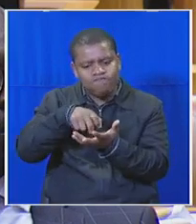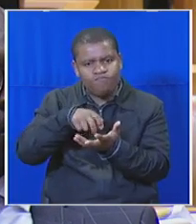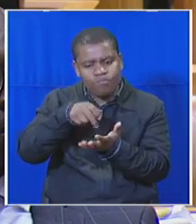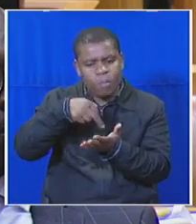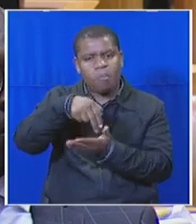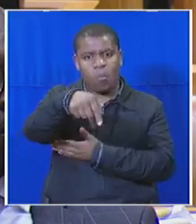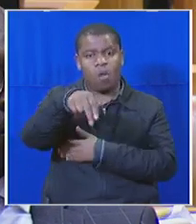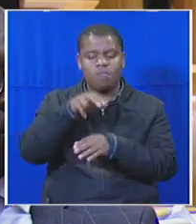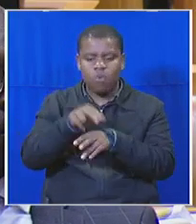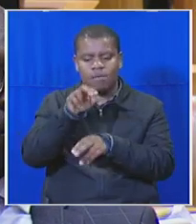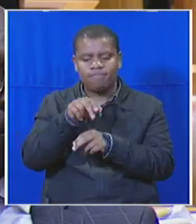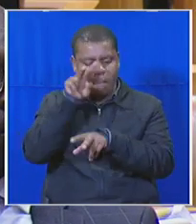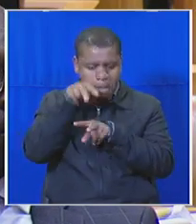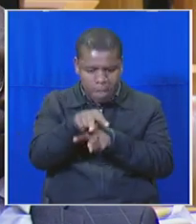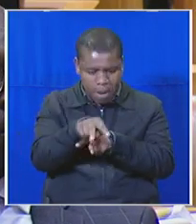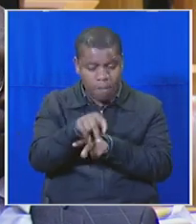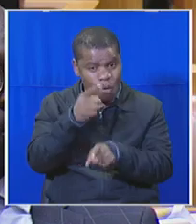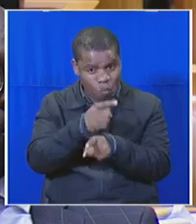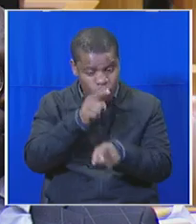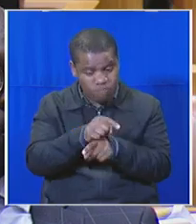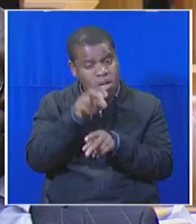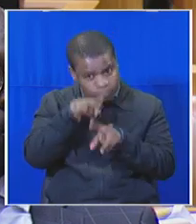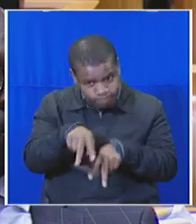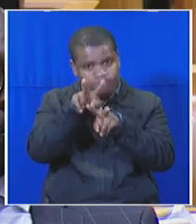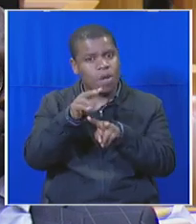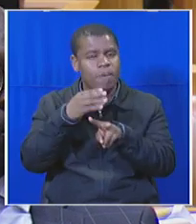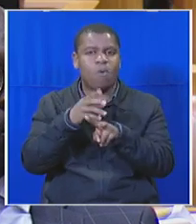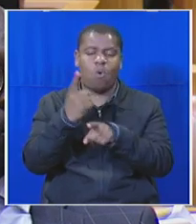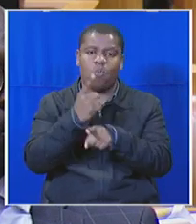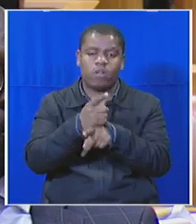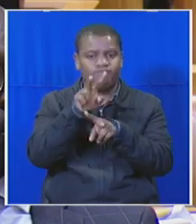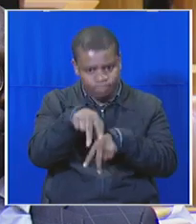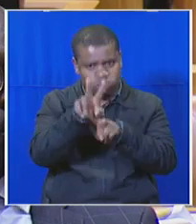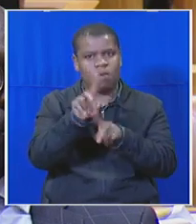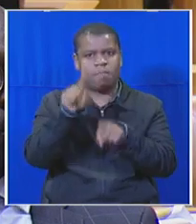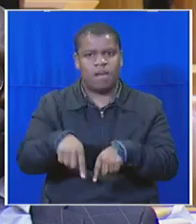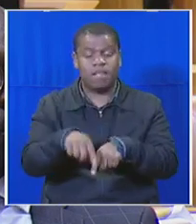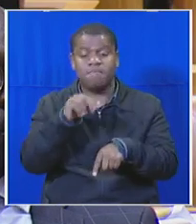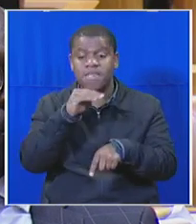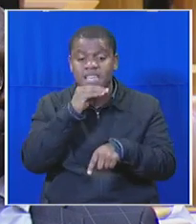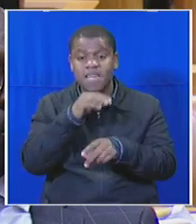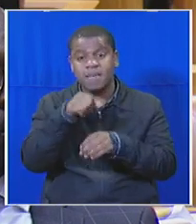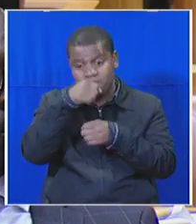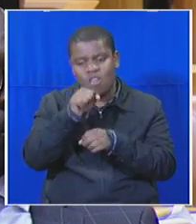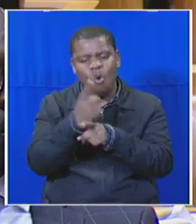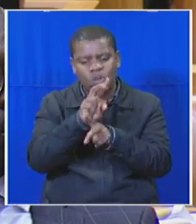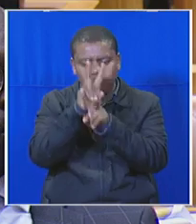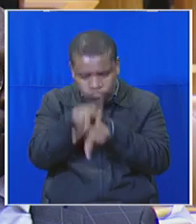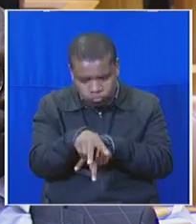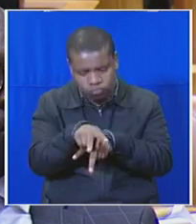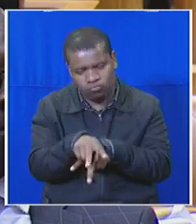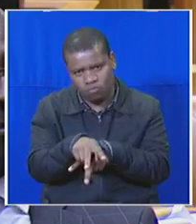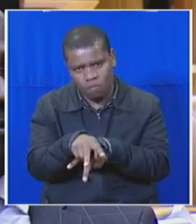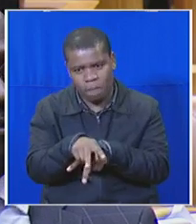Nina ke ze ningazenzi ihagu. So thina asifani nehagu kwa-African National